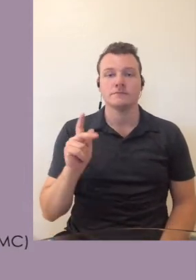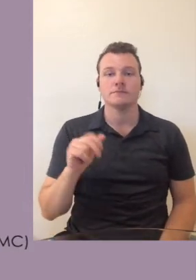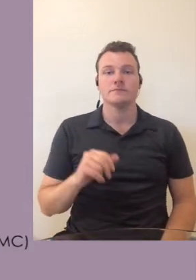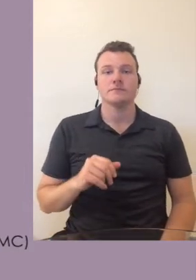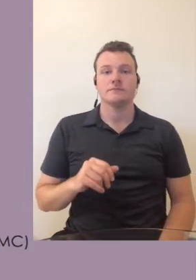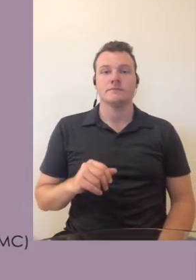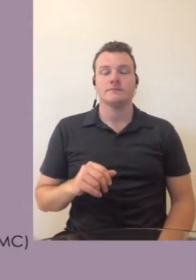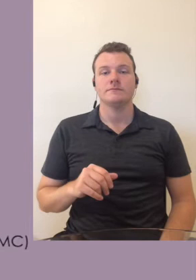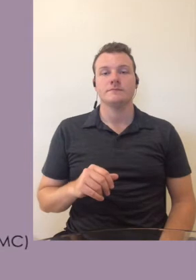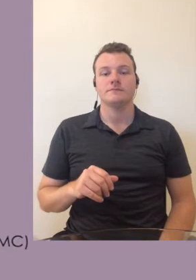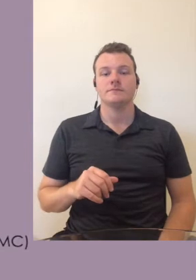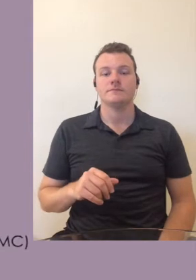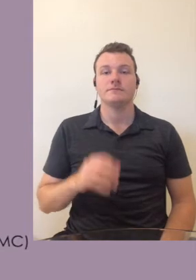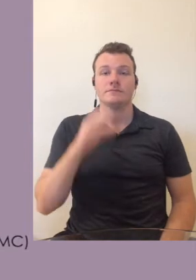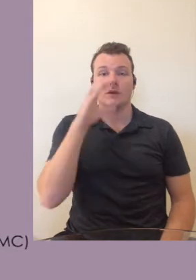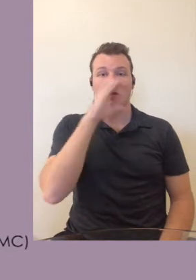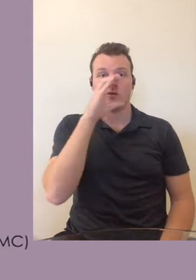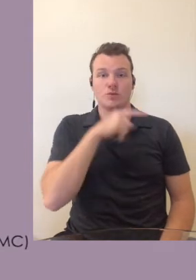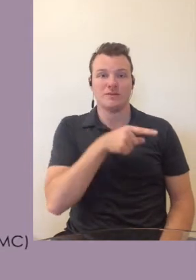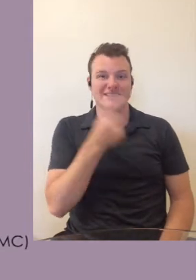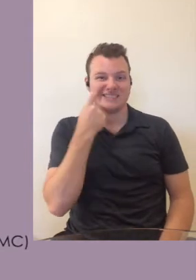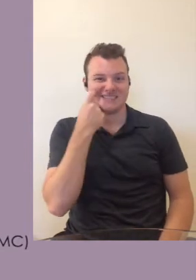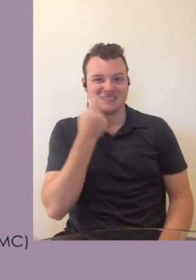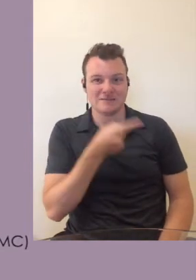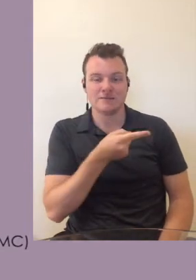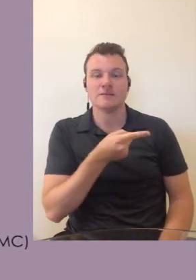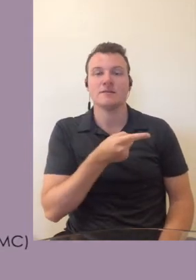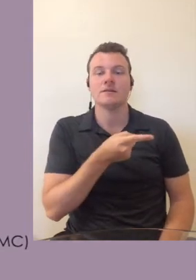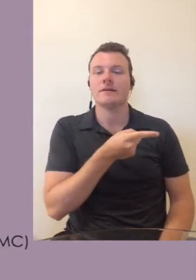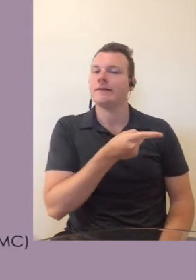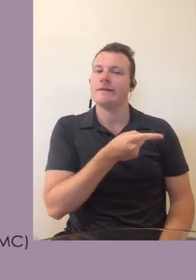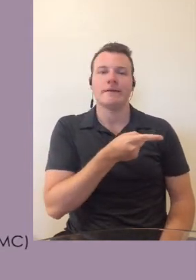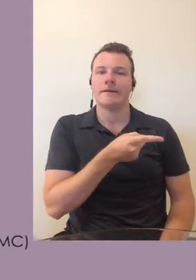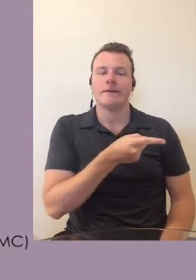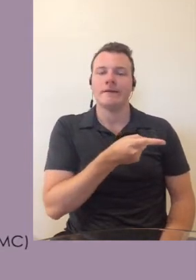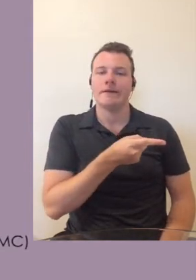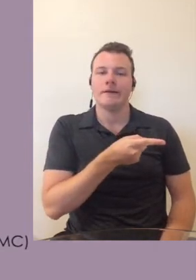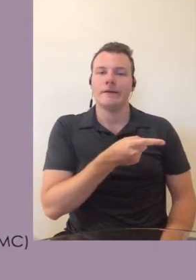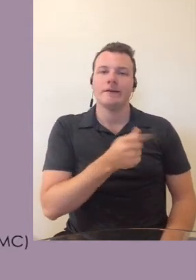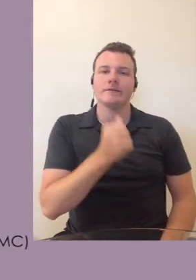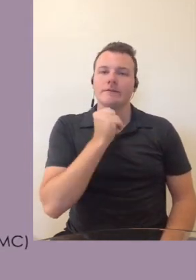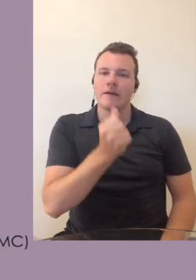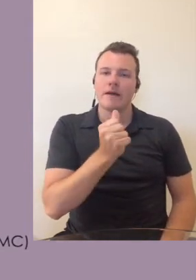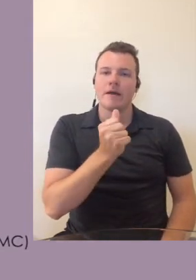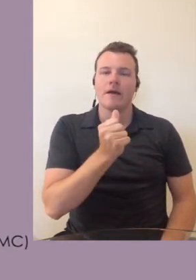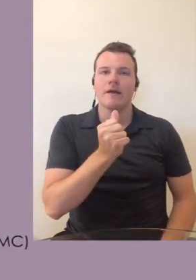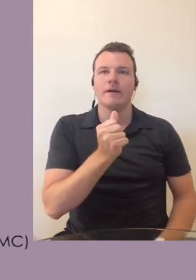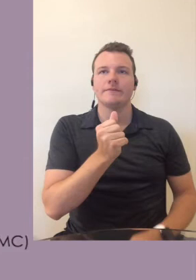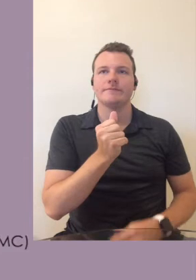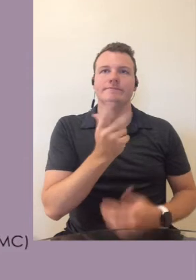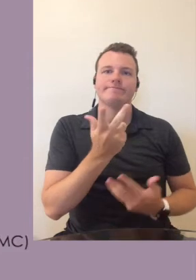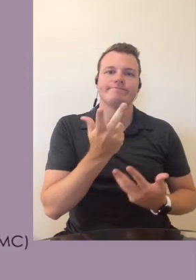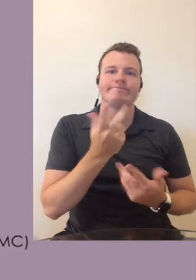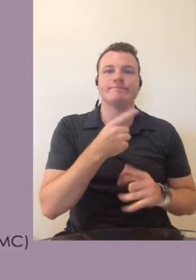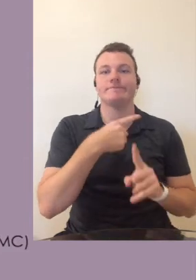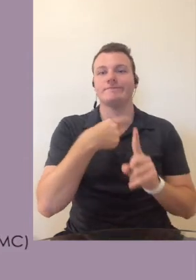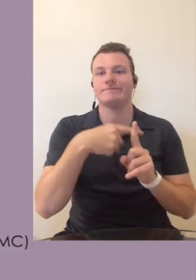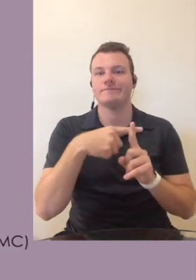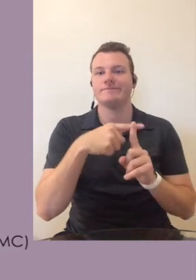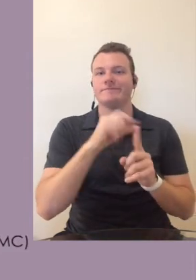Okay. So in the cartoon that I just showed you, it's not exactly the most